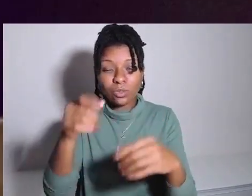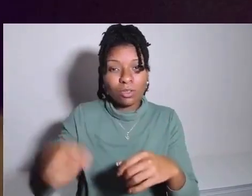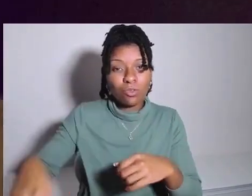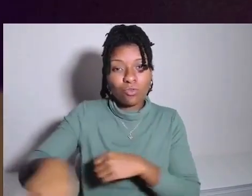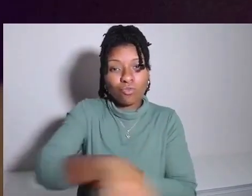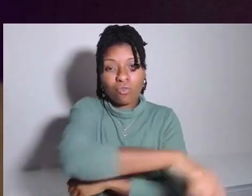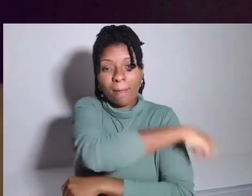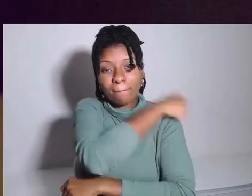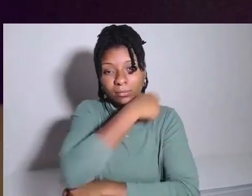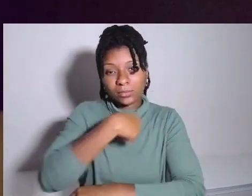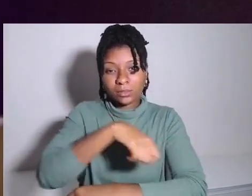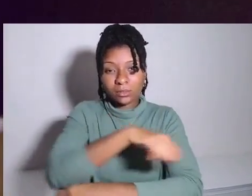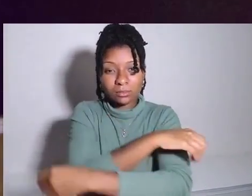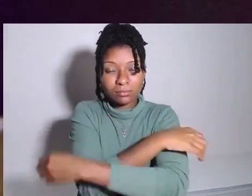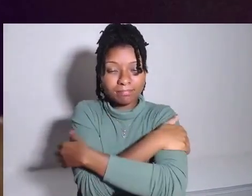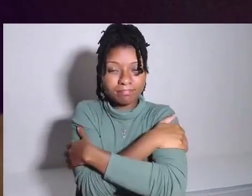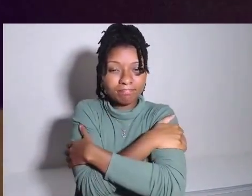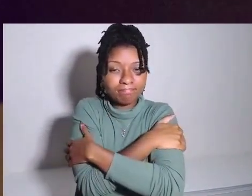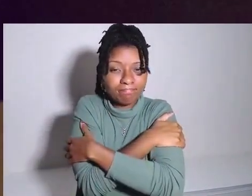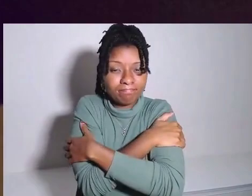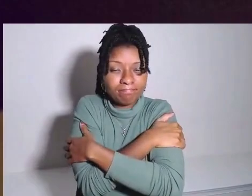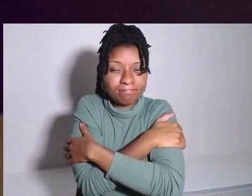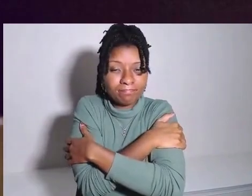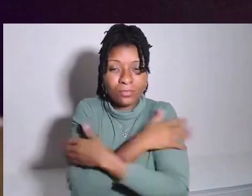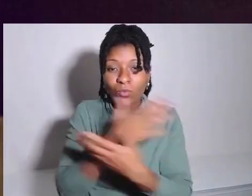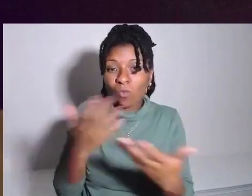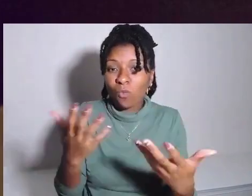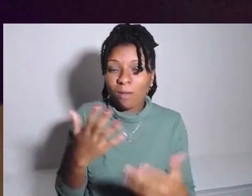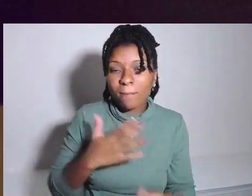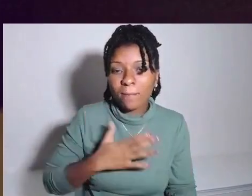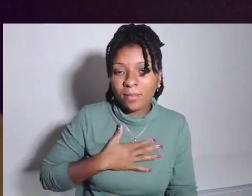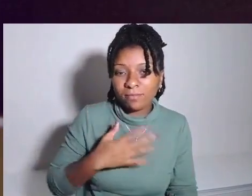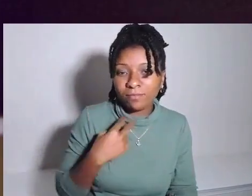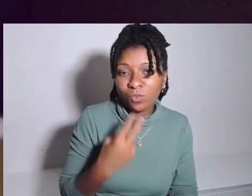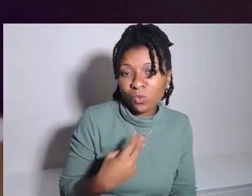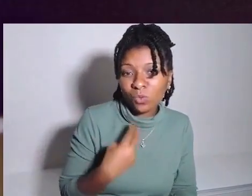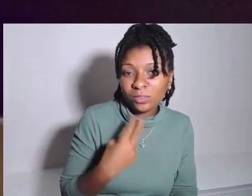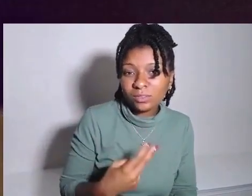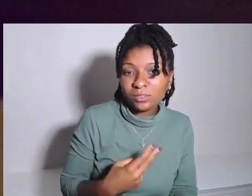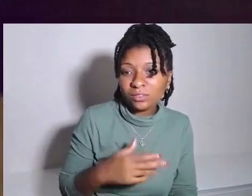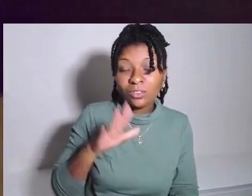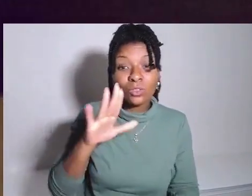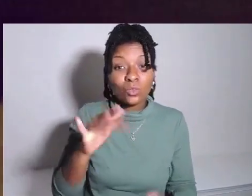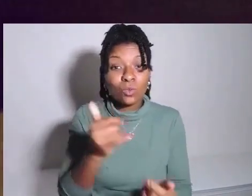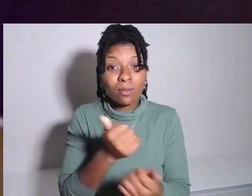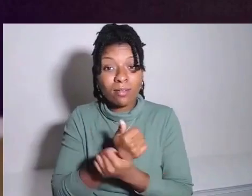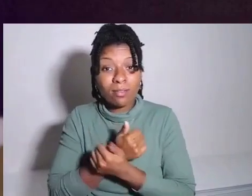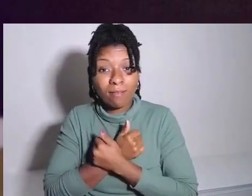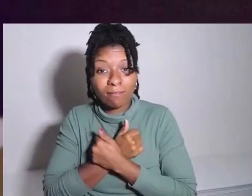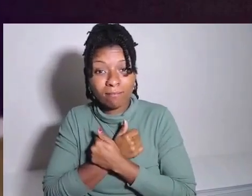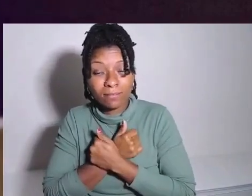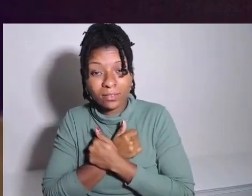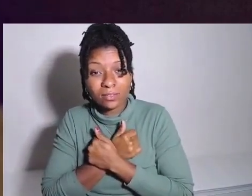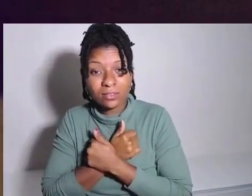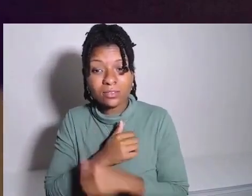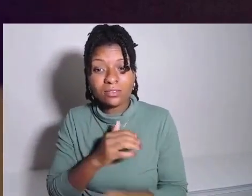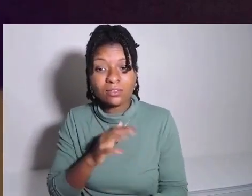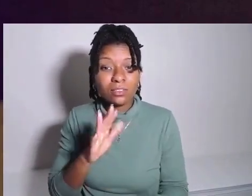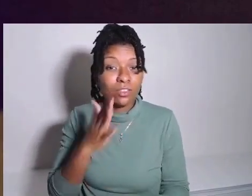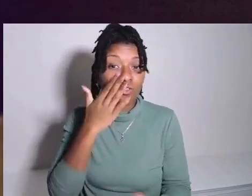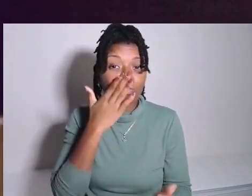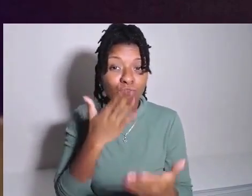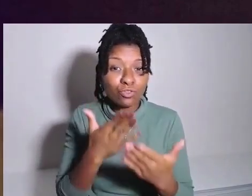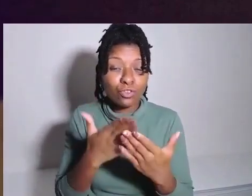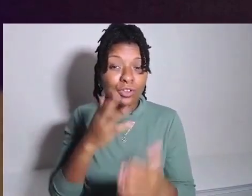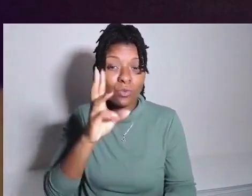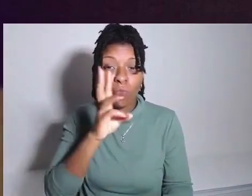held by the sound of my voice, by what you love, by that good water you're going to get in later, you know,